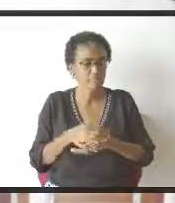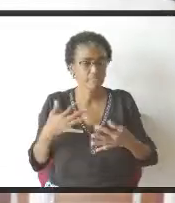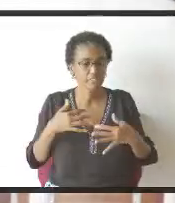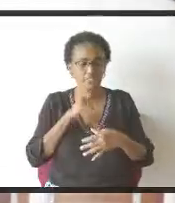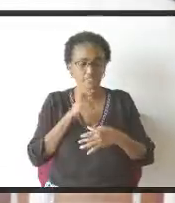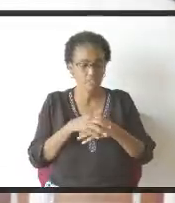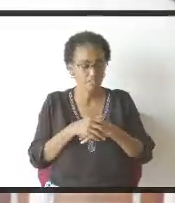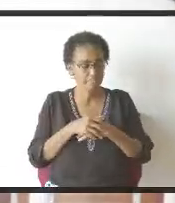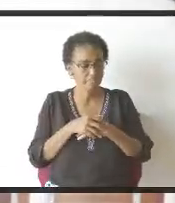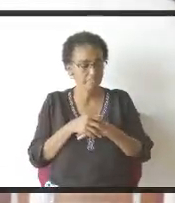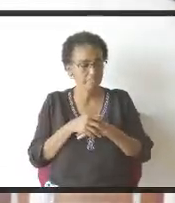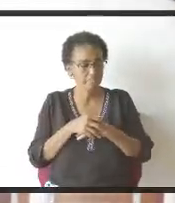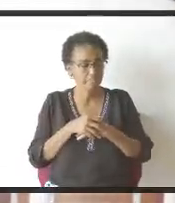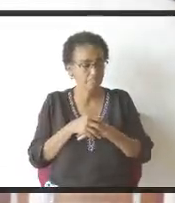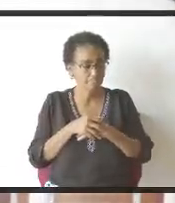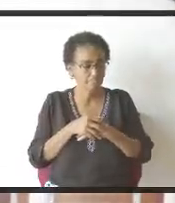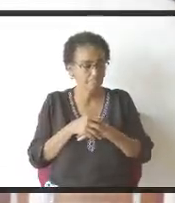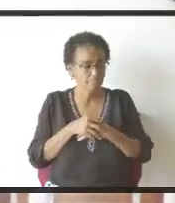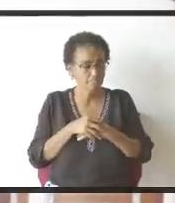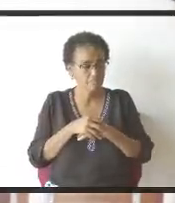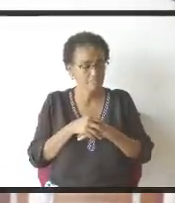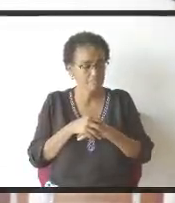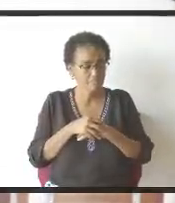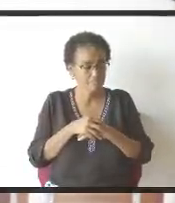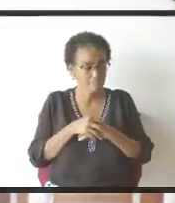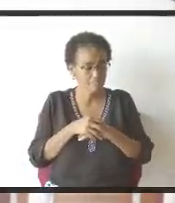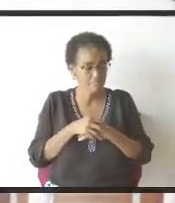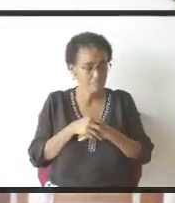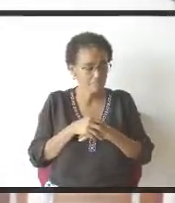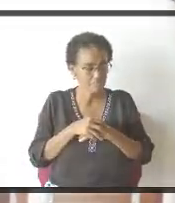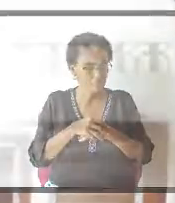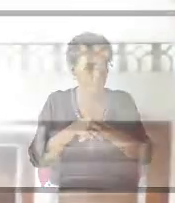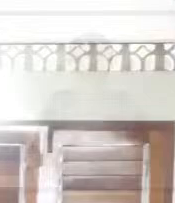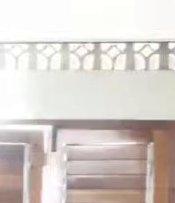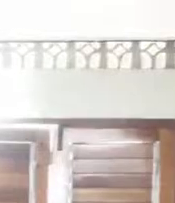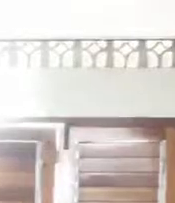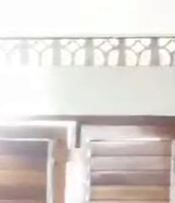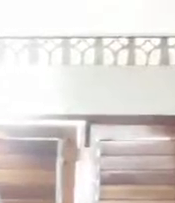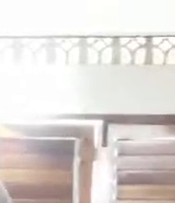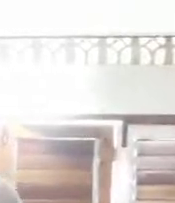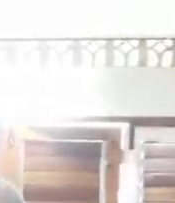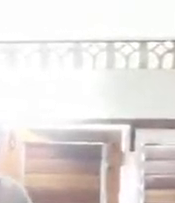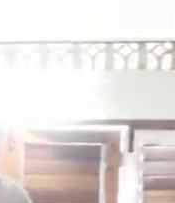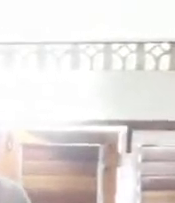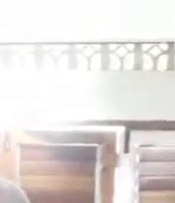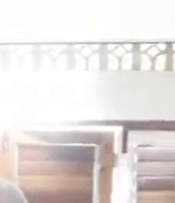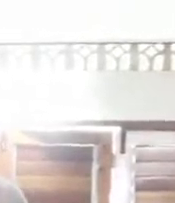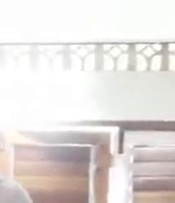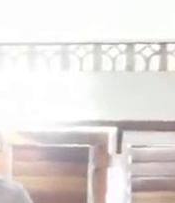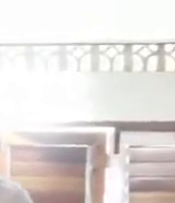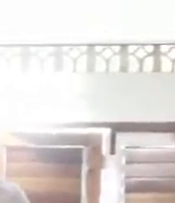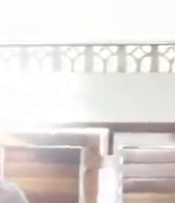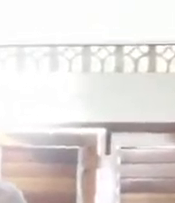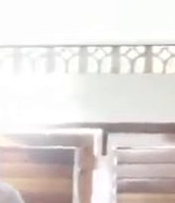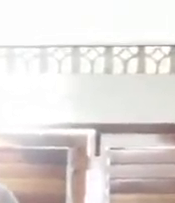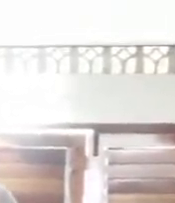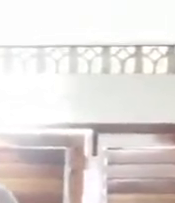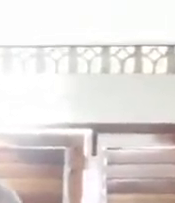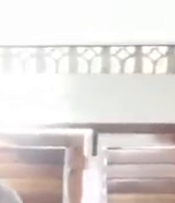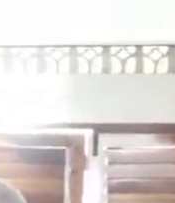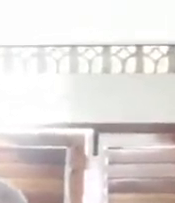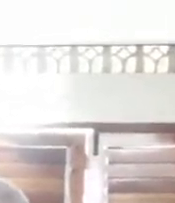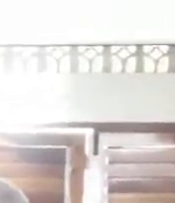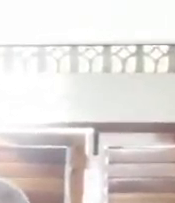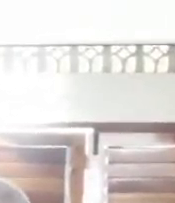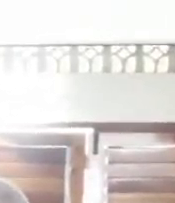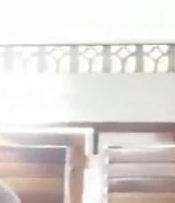depart from it. So we find here a privilege, but he